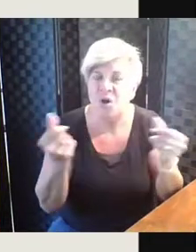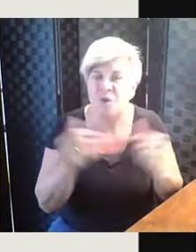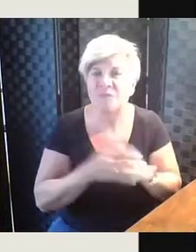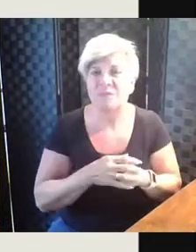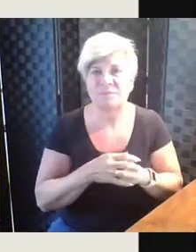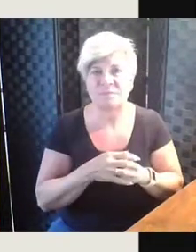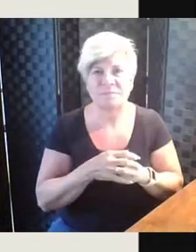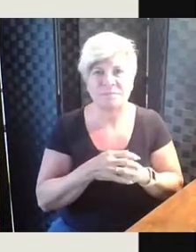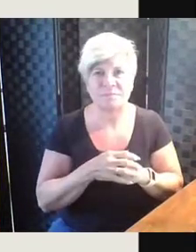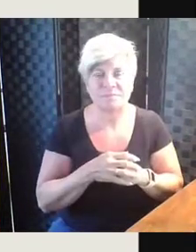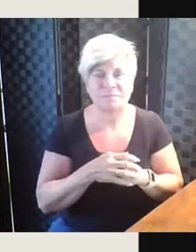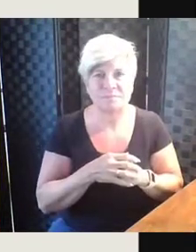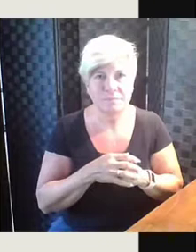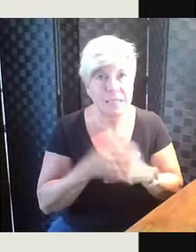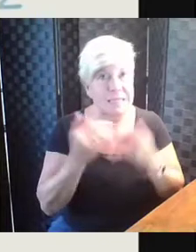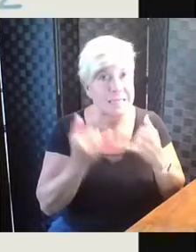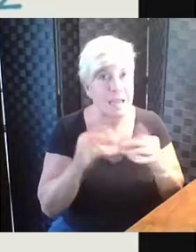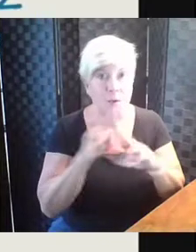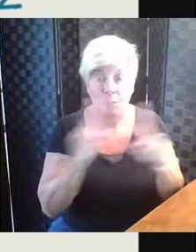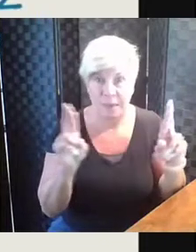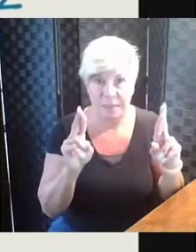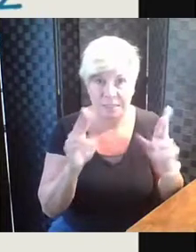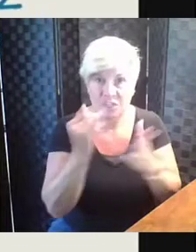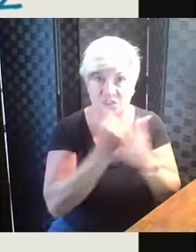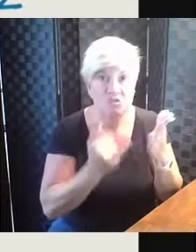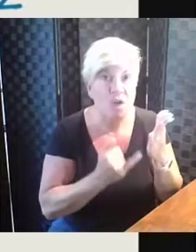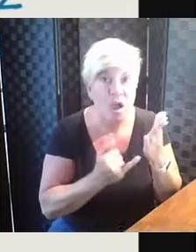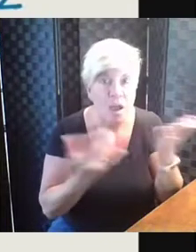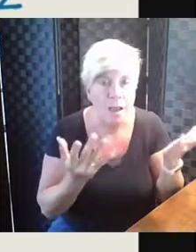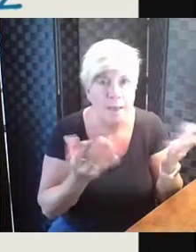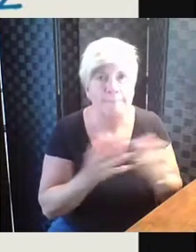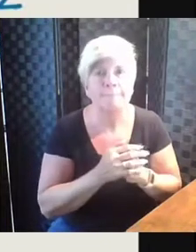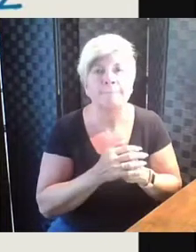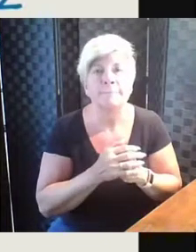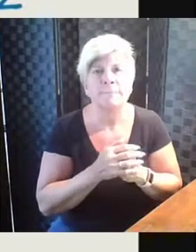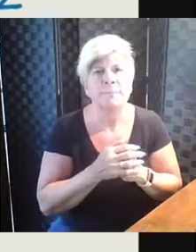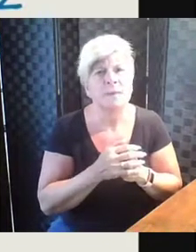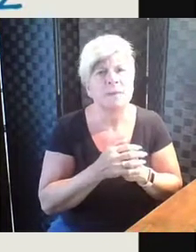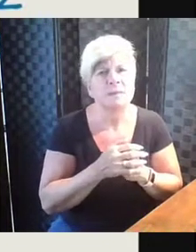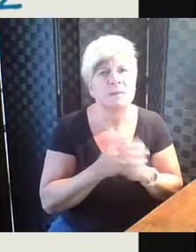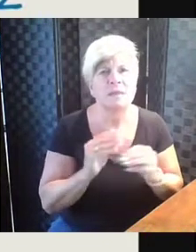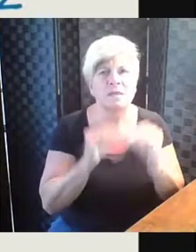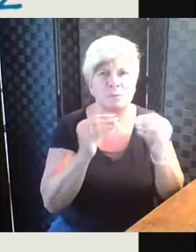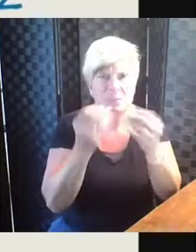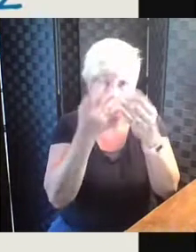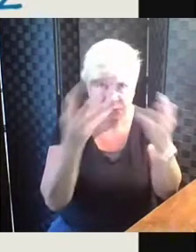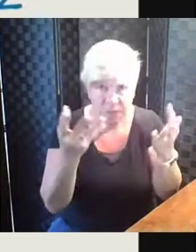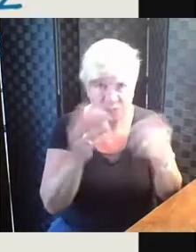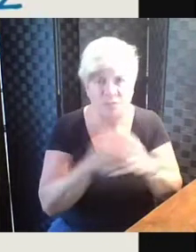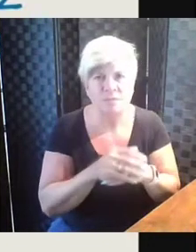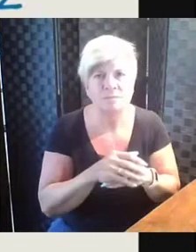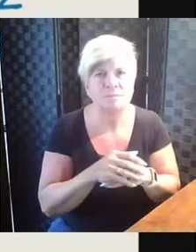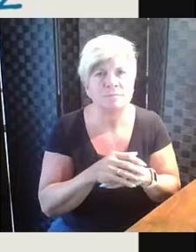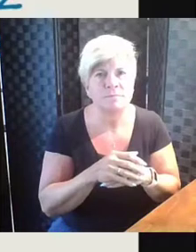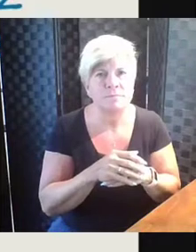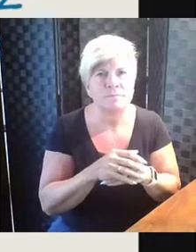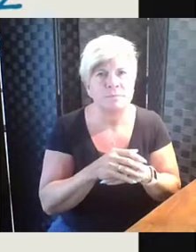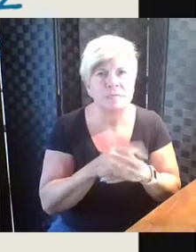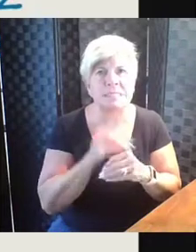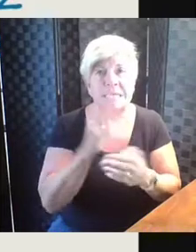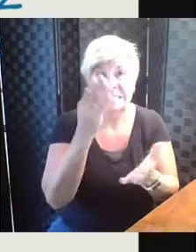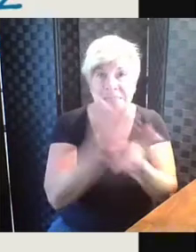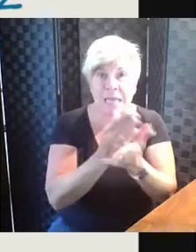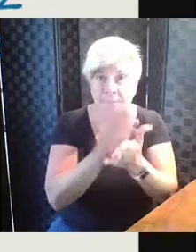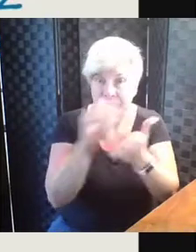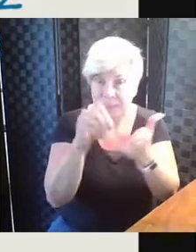solve. Okay, now we're ready to draw our model. So let's chunk the information. I want you to say stop